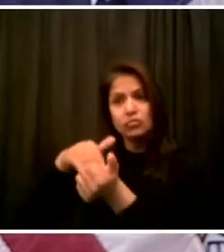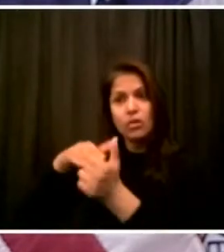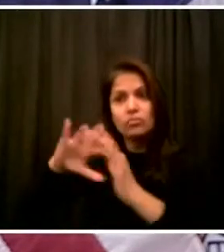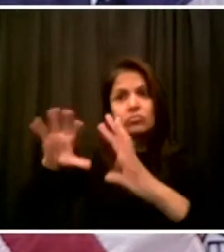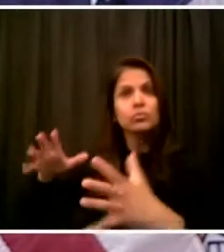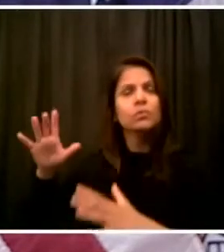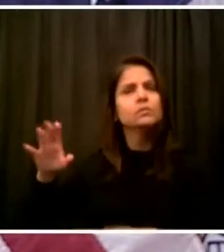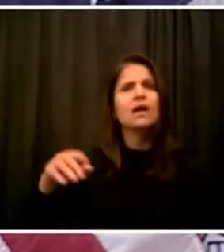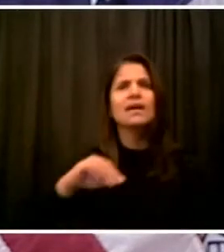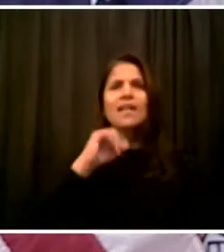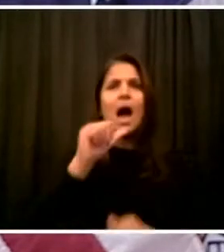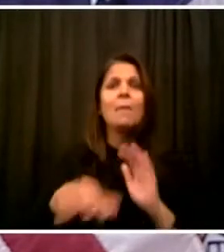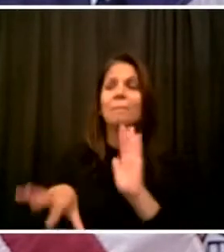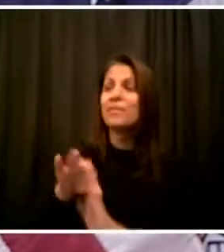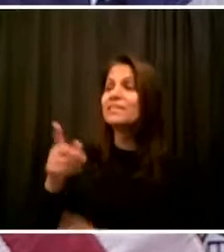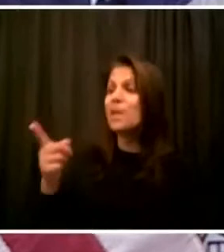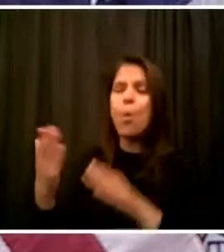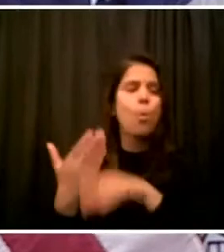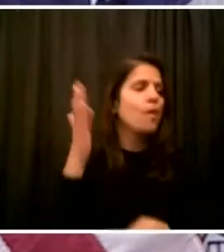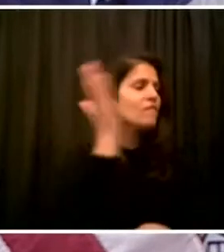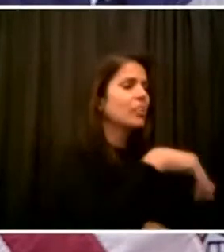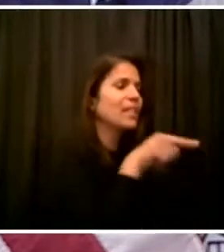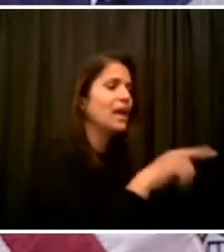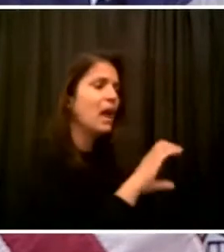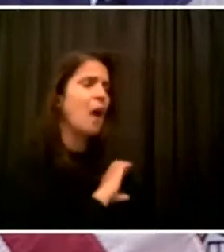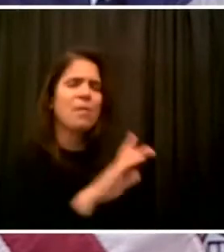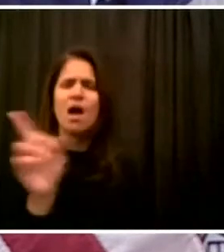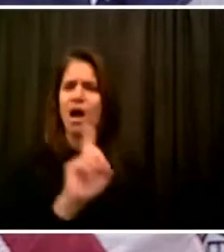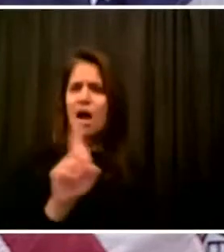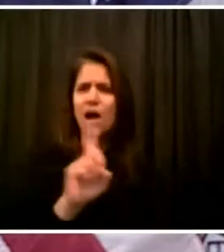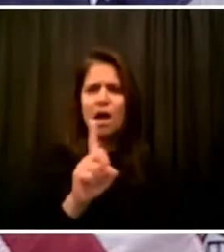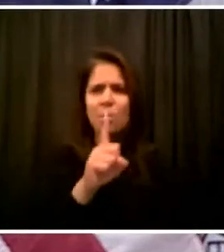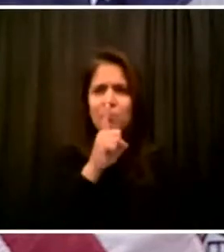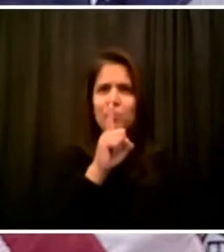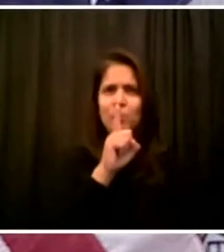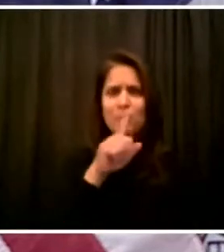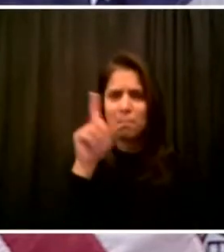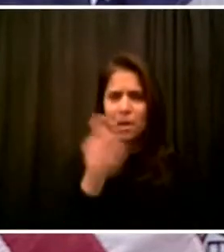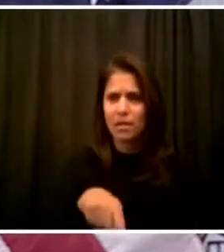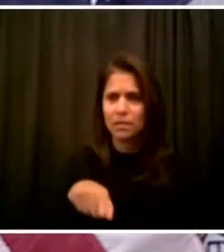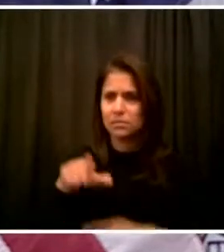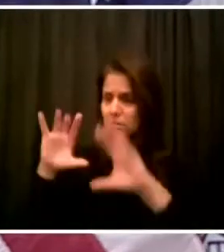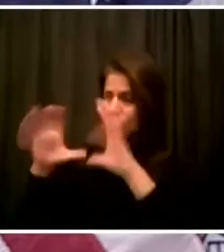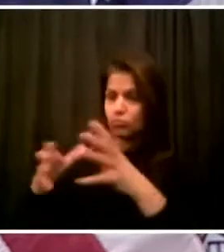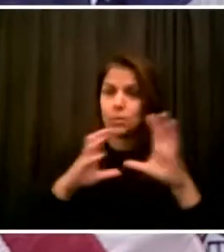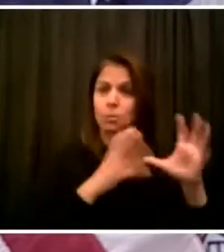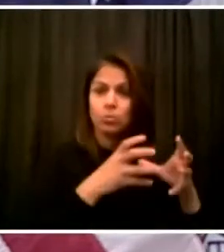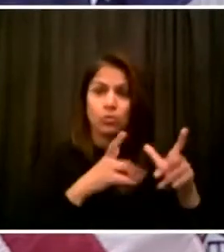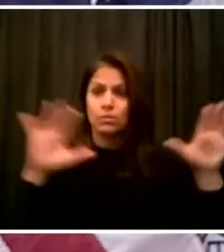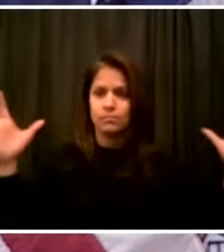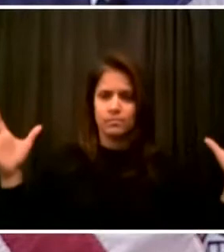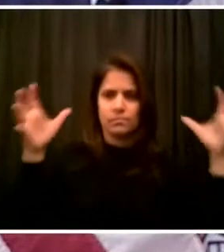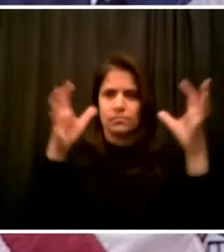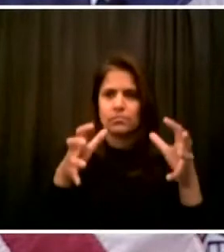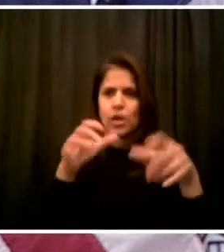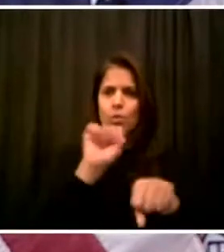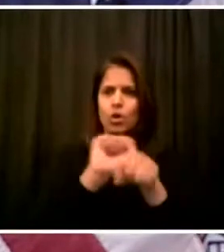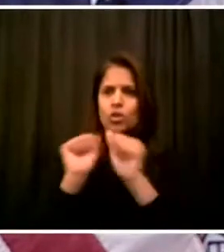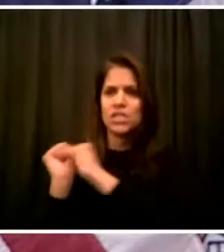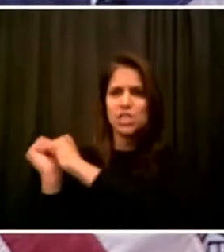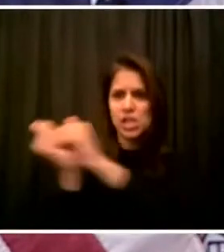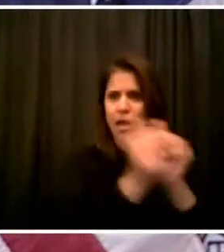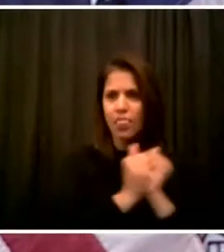protected. And separate from the question of what people said, the bigger question of was